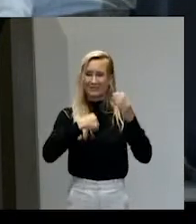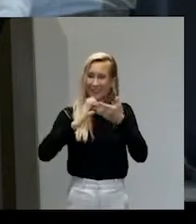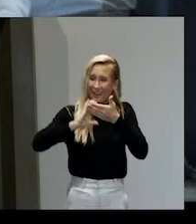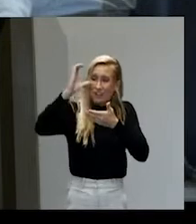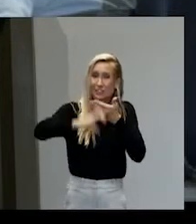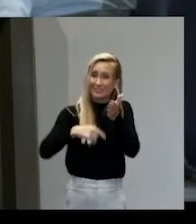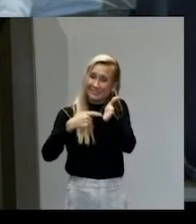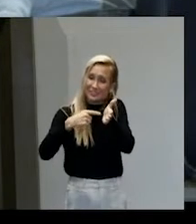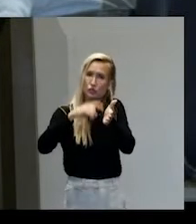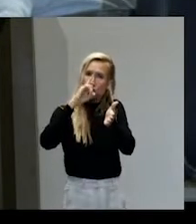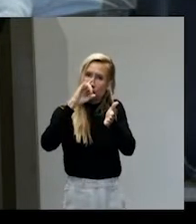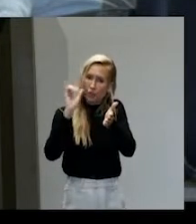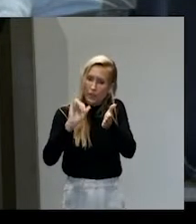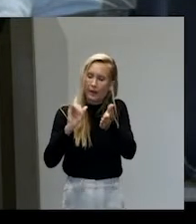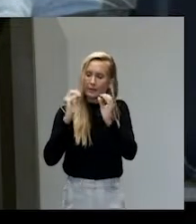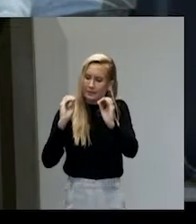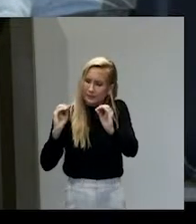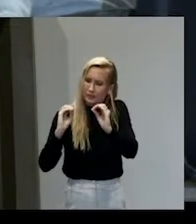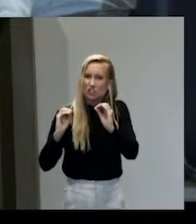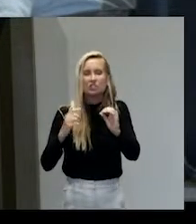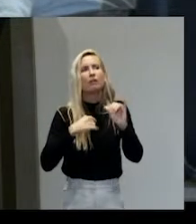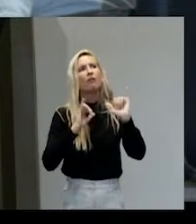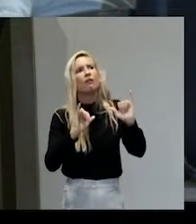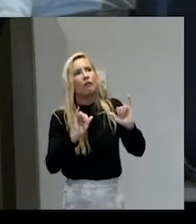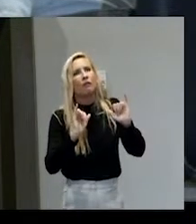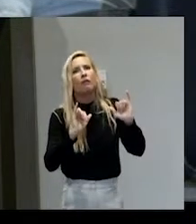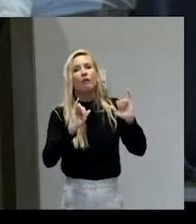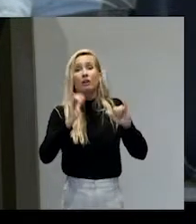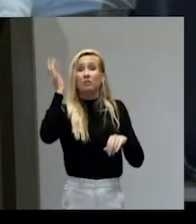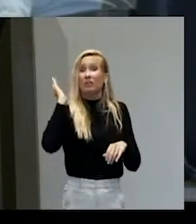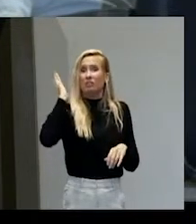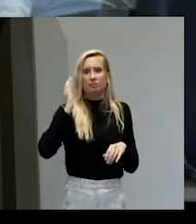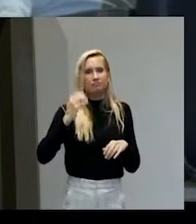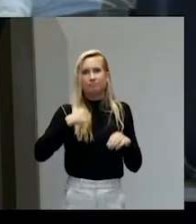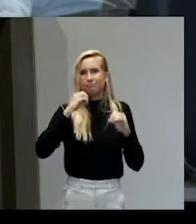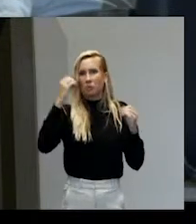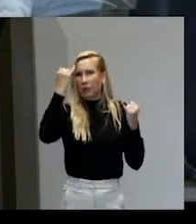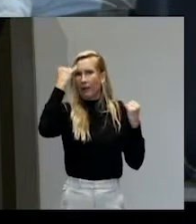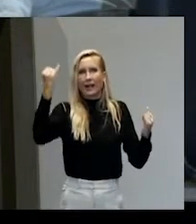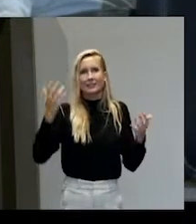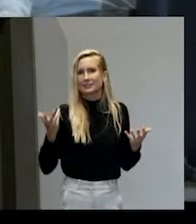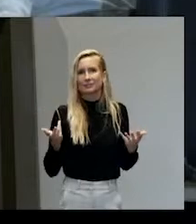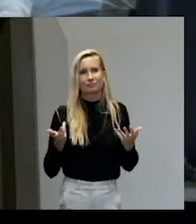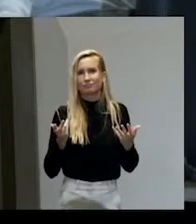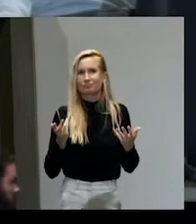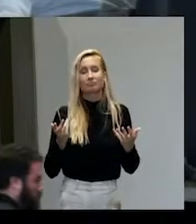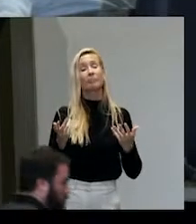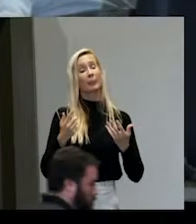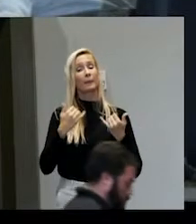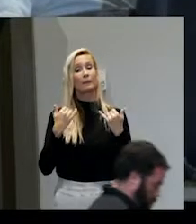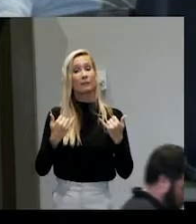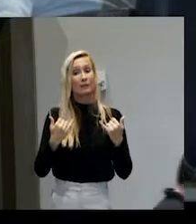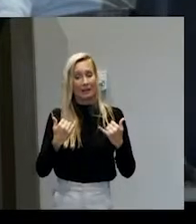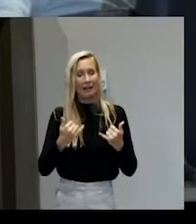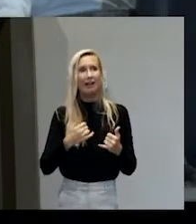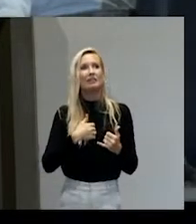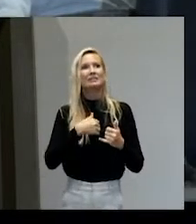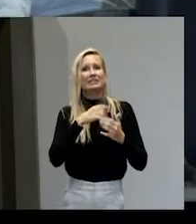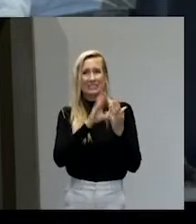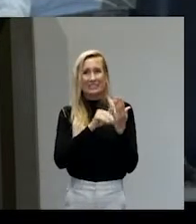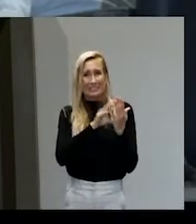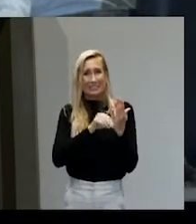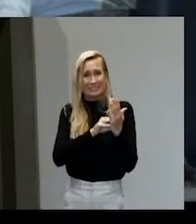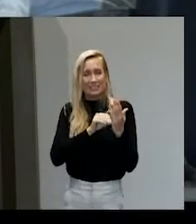functioning skills. And so there's certain things that I have to put into my repertoire as